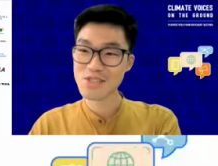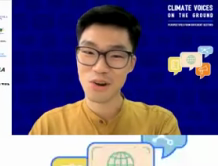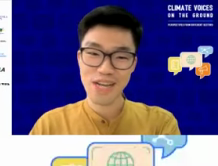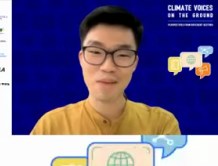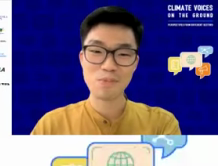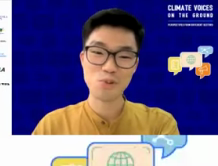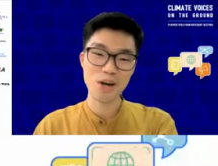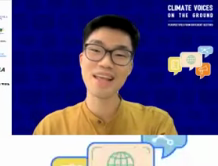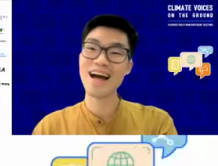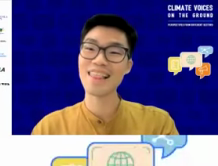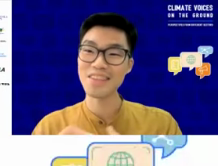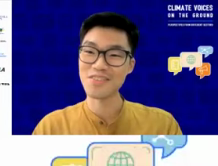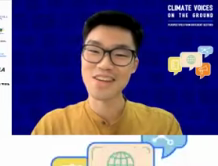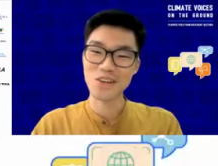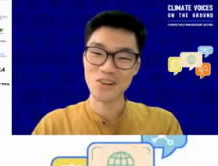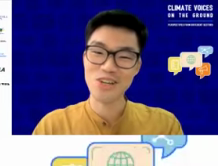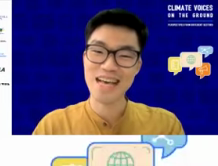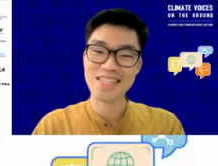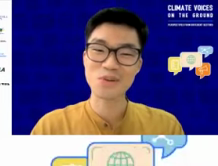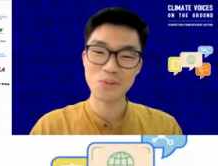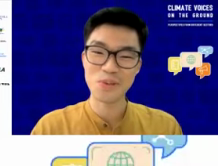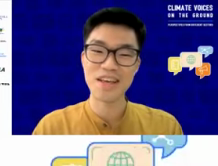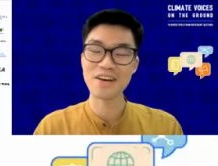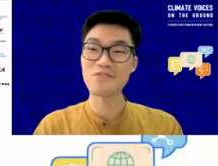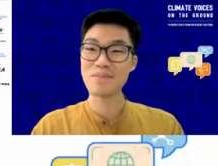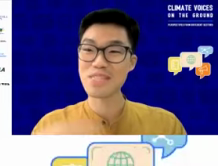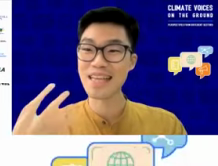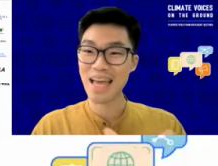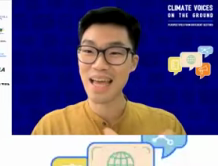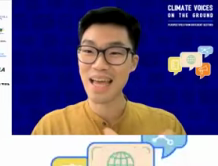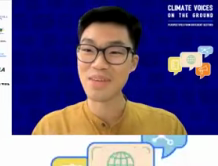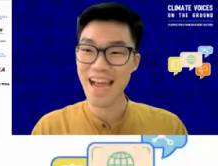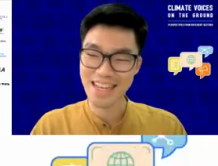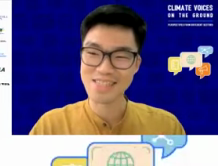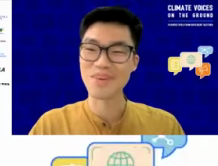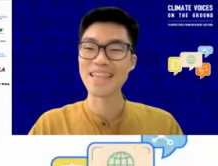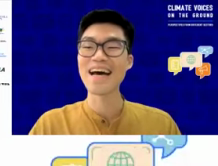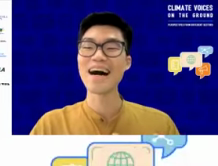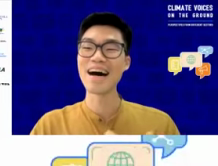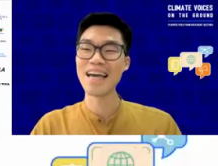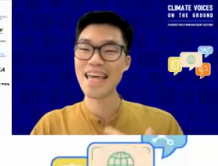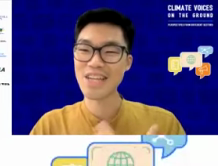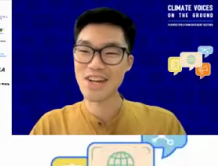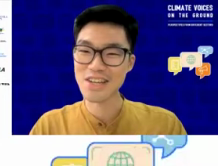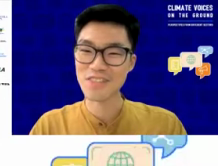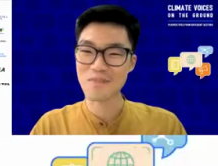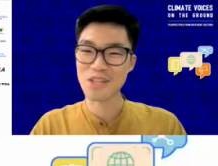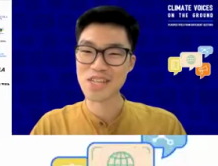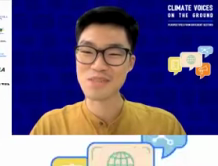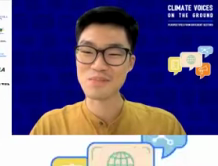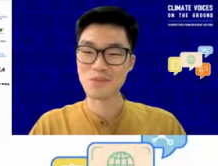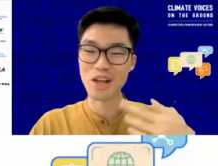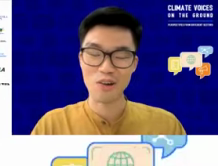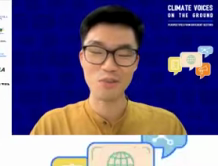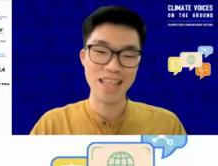recollection earlier in a story, I'm sure a lot of us are curious as to who the famous climate denier is, but in the interest of